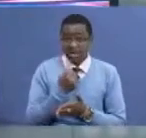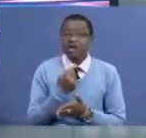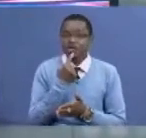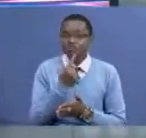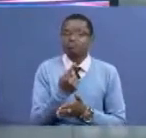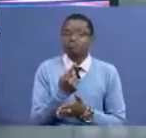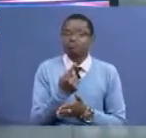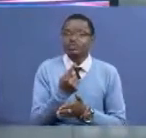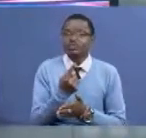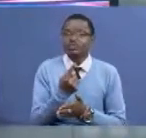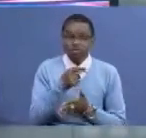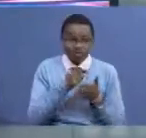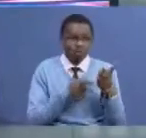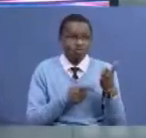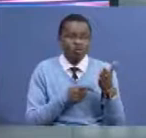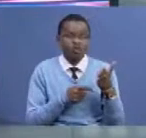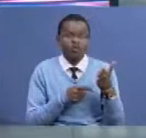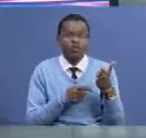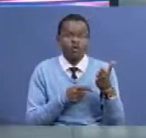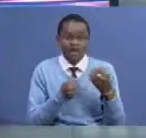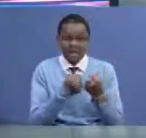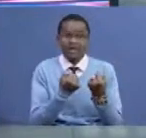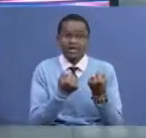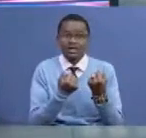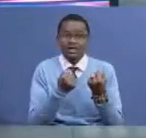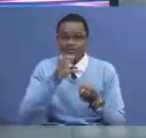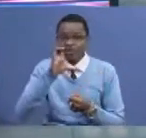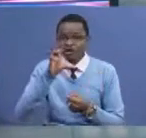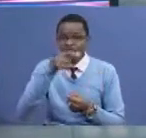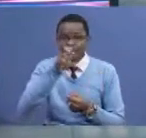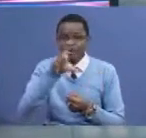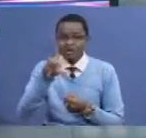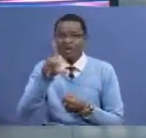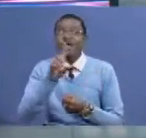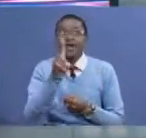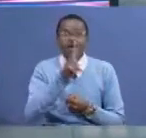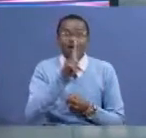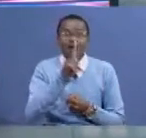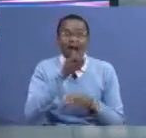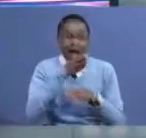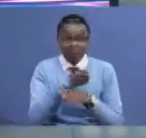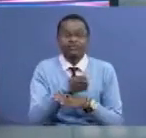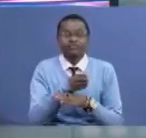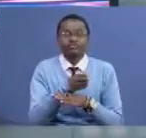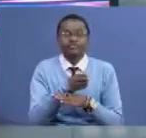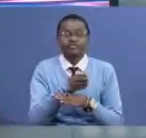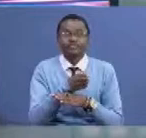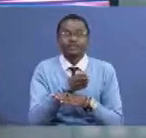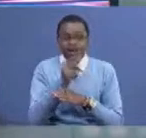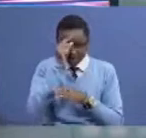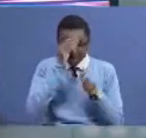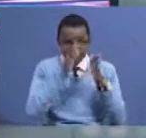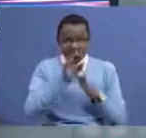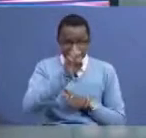to say in whatever transpired at the county hall right here in Nairobi County after the one and only